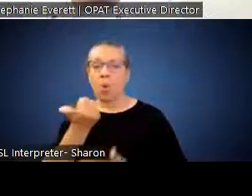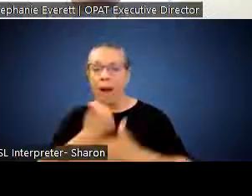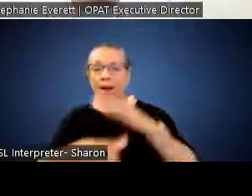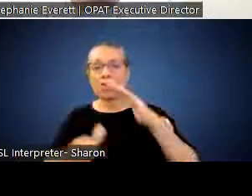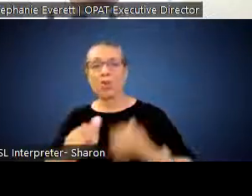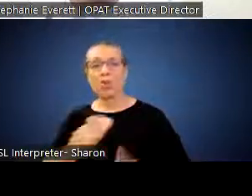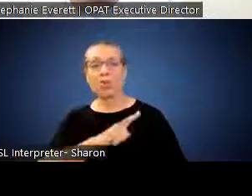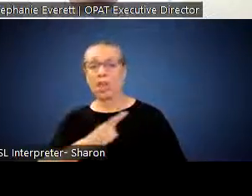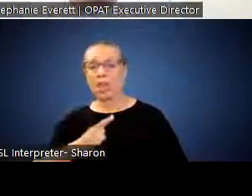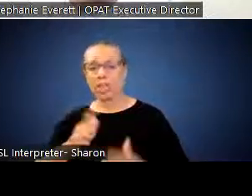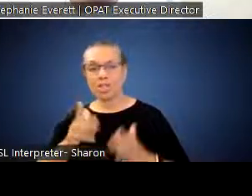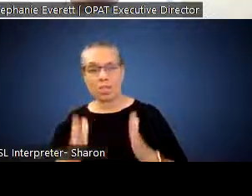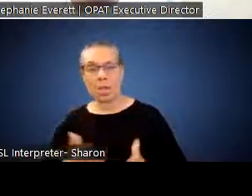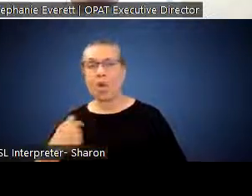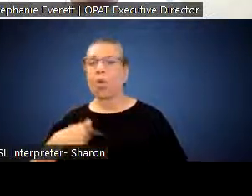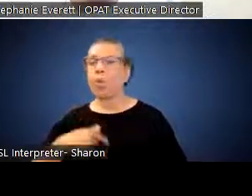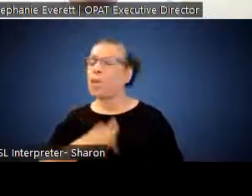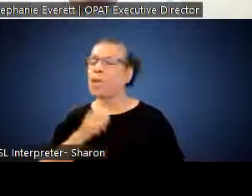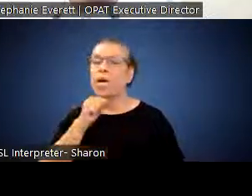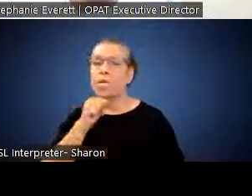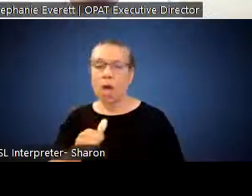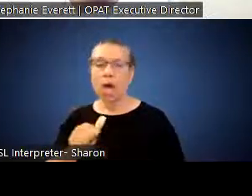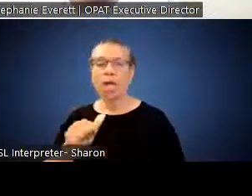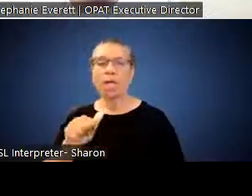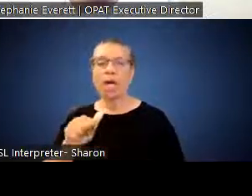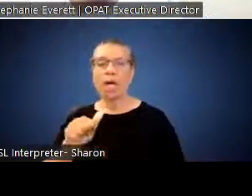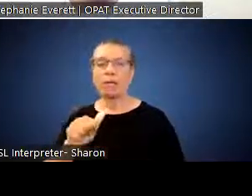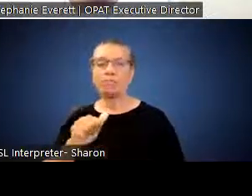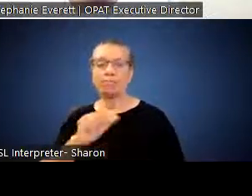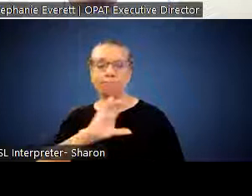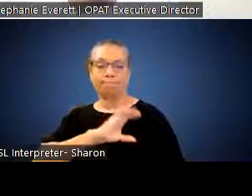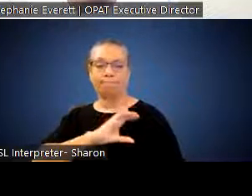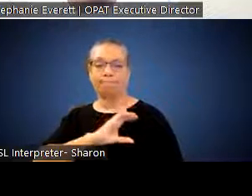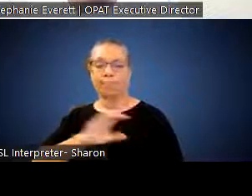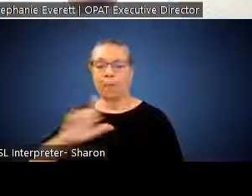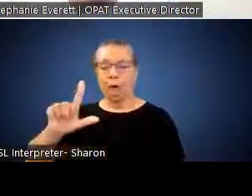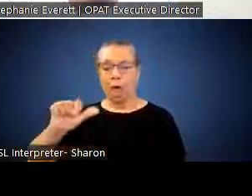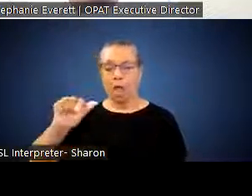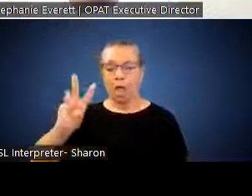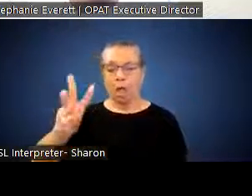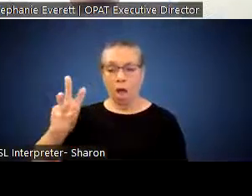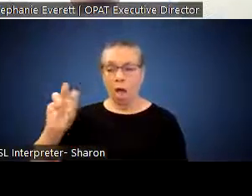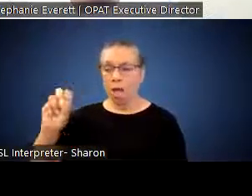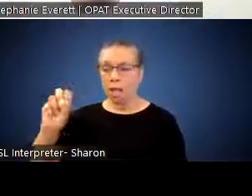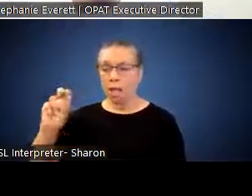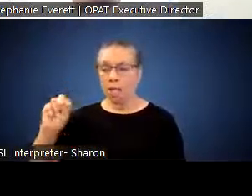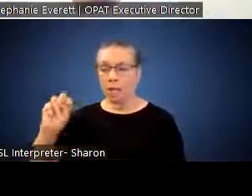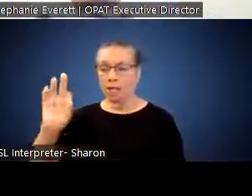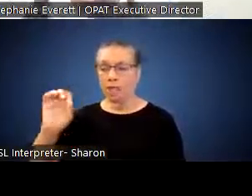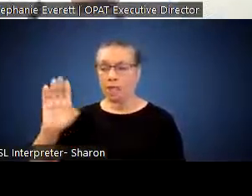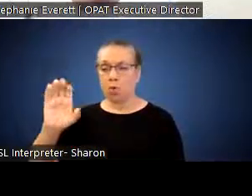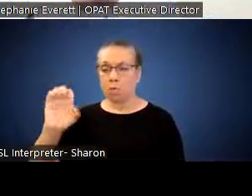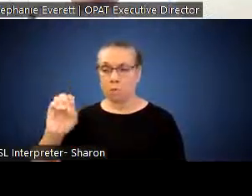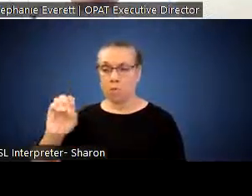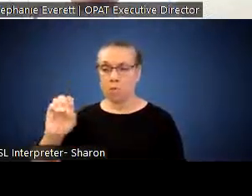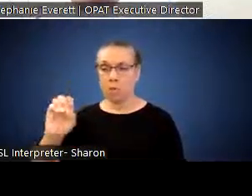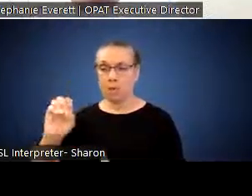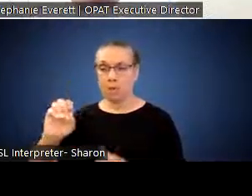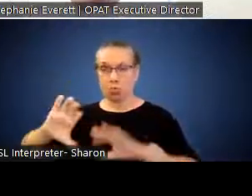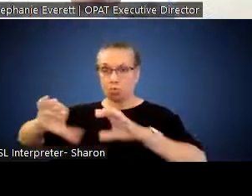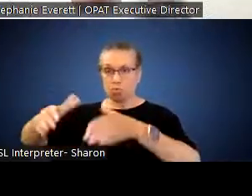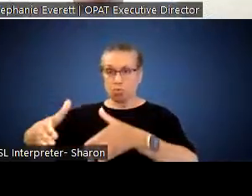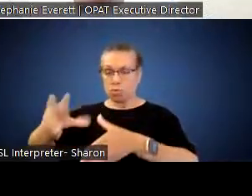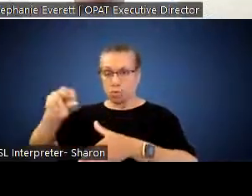are not a law enforcement body. Nor do we want to be. So we are not